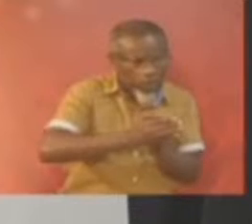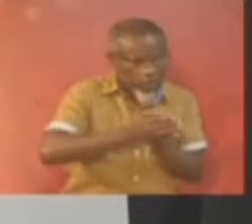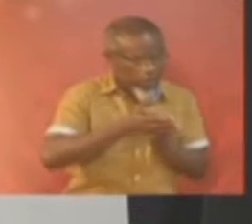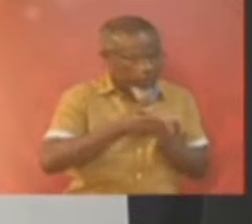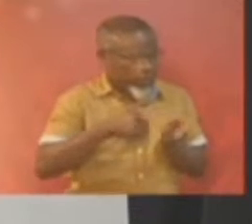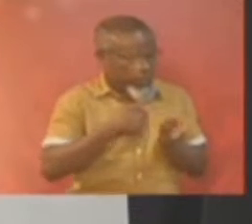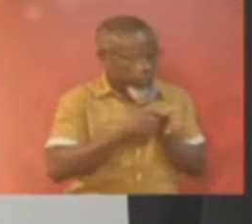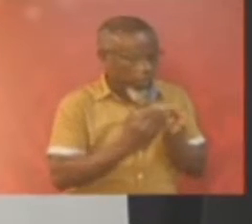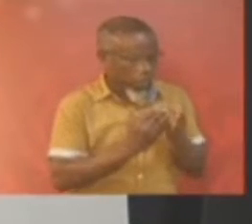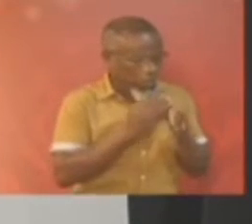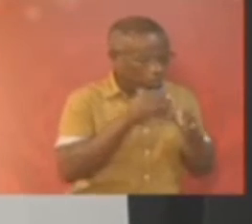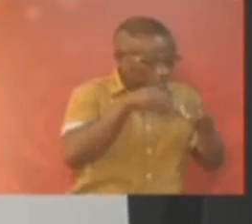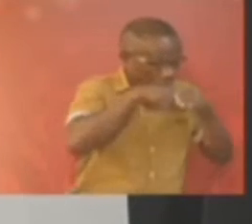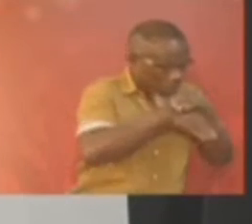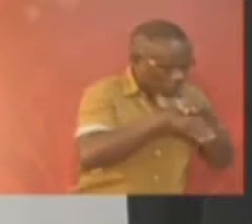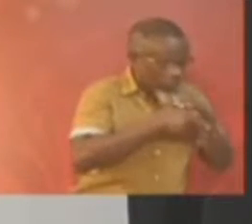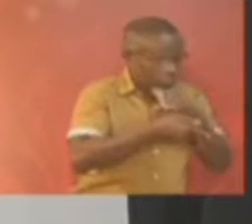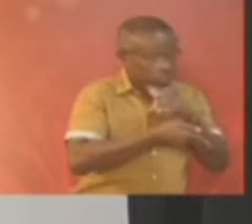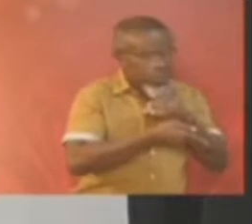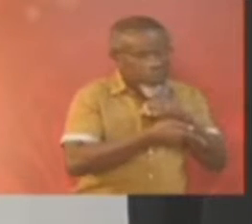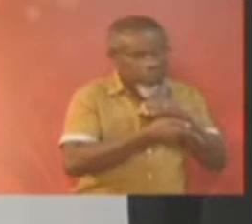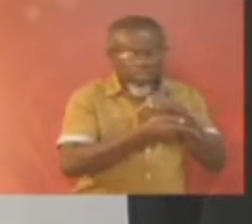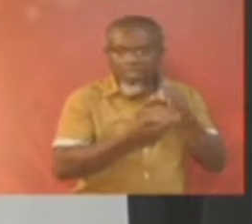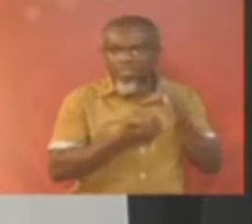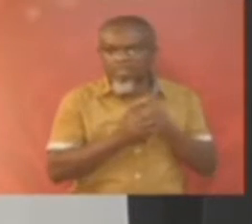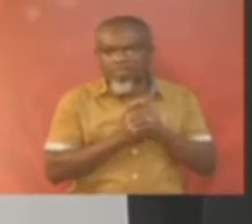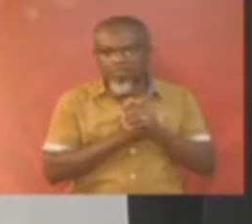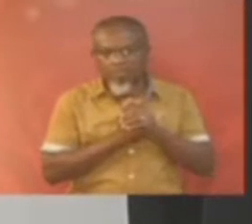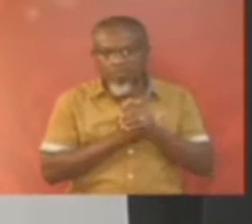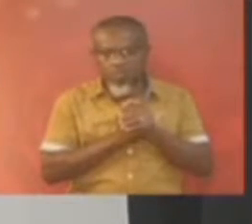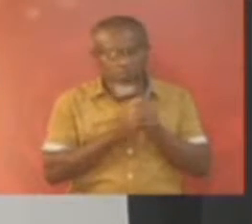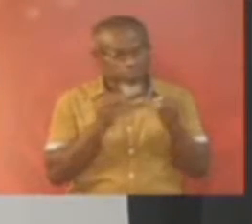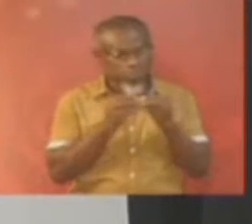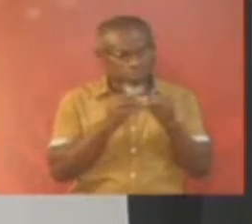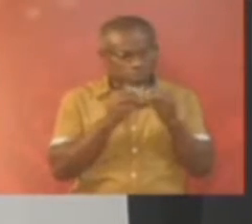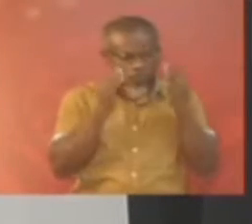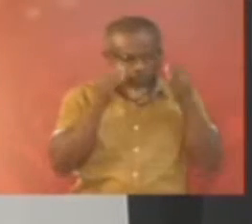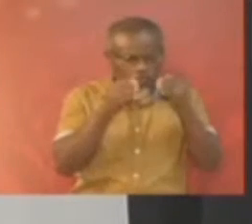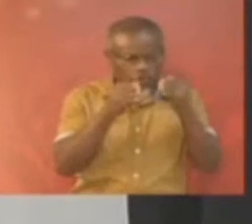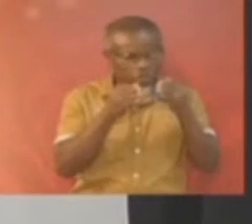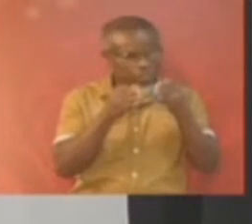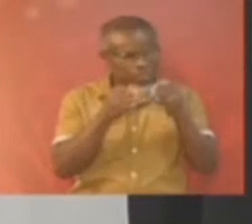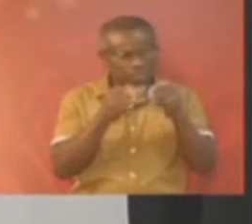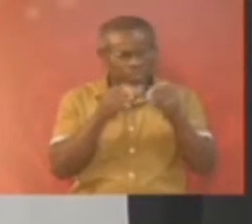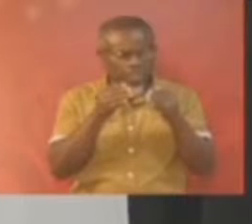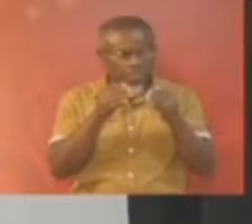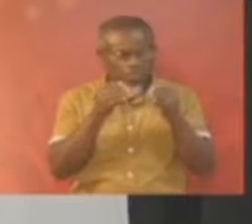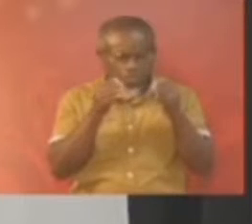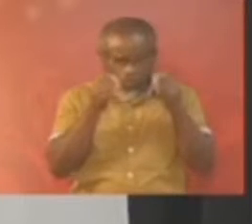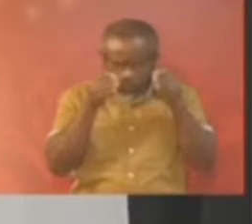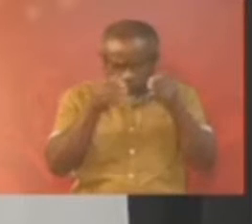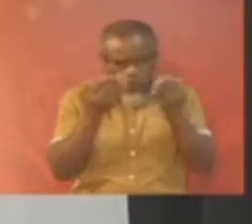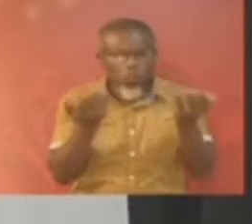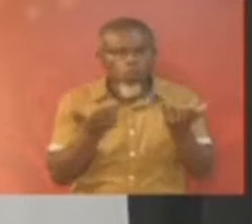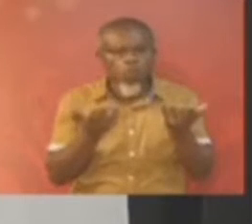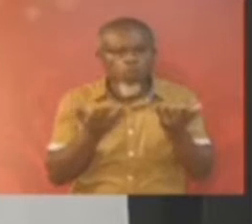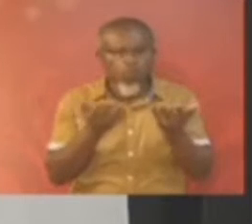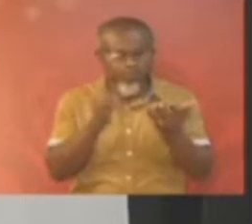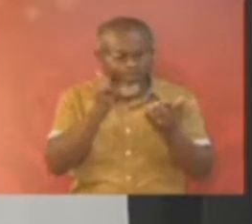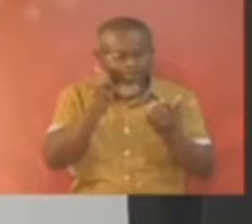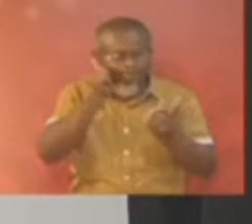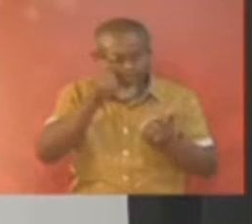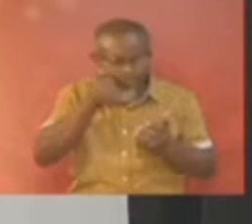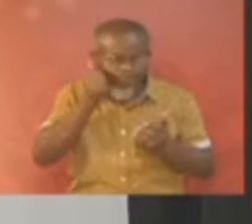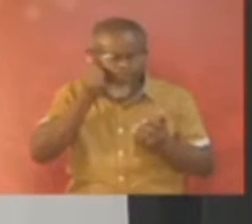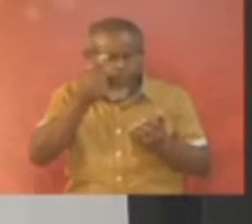we need to be more concerned about and more vigilant about is our day-to-day interactions, our day-to-day conduct with respect